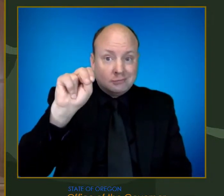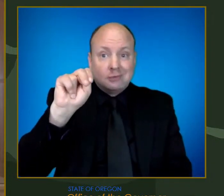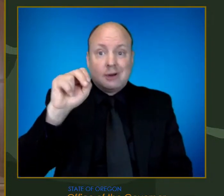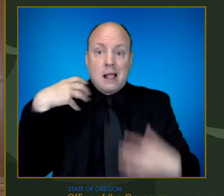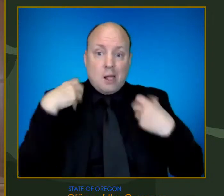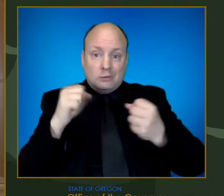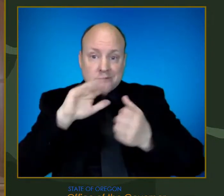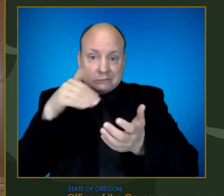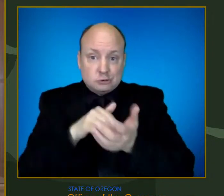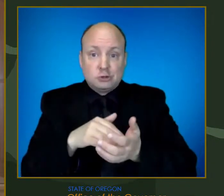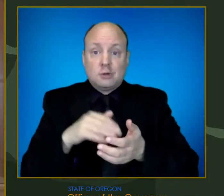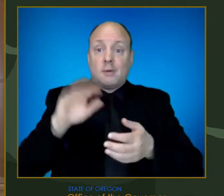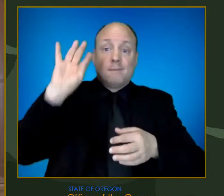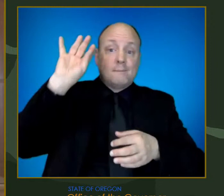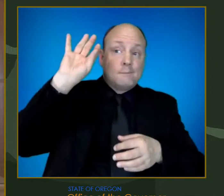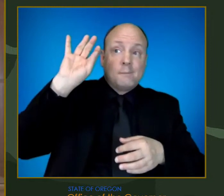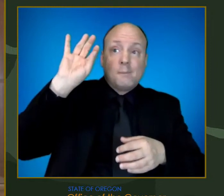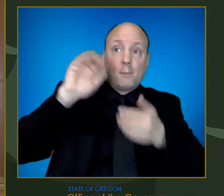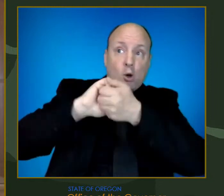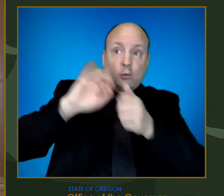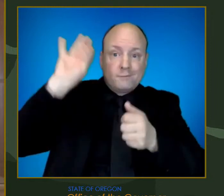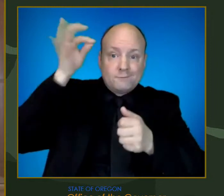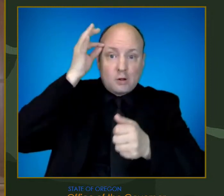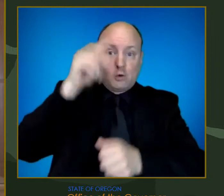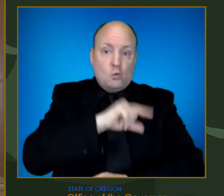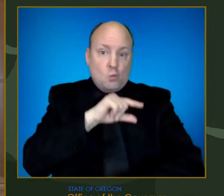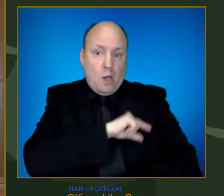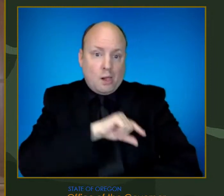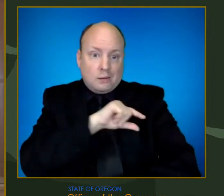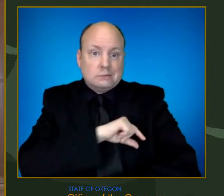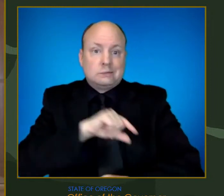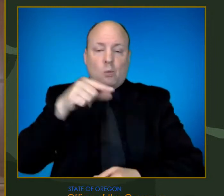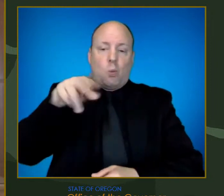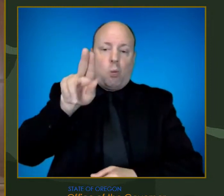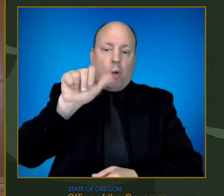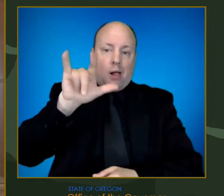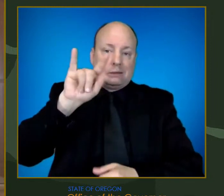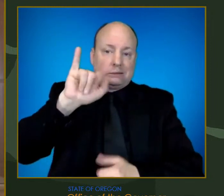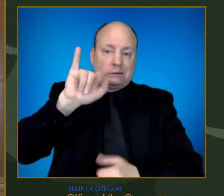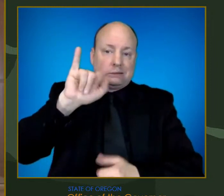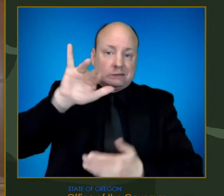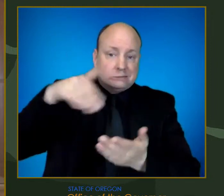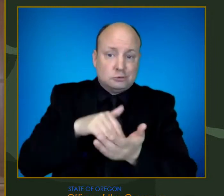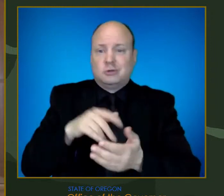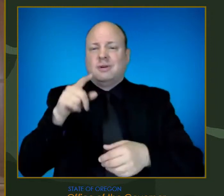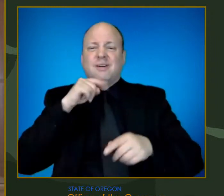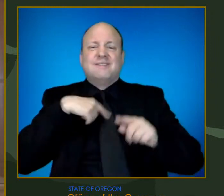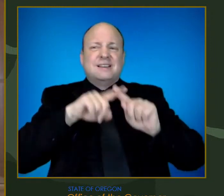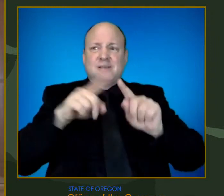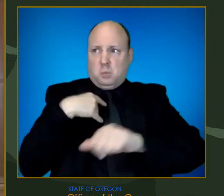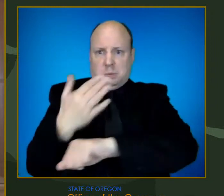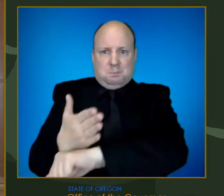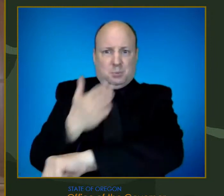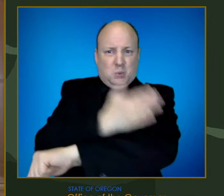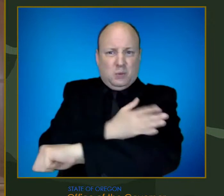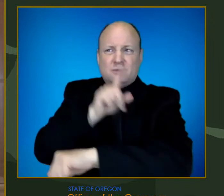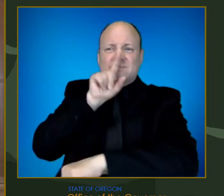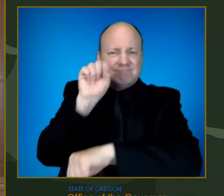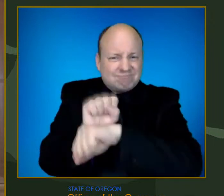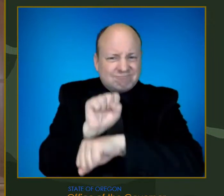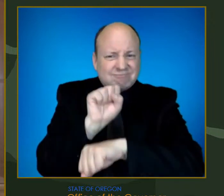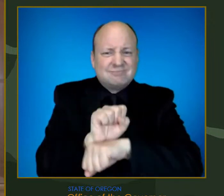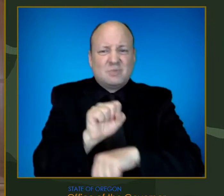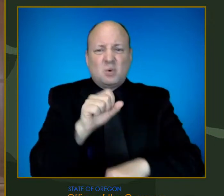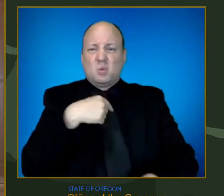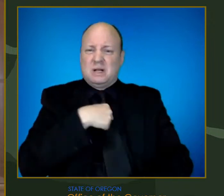federally qualified health centers. Can we do more? Absolutely, and we're absolutely committed to making that happen.